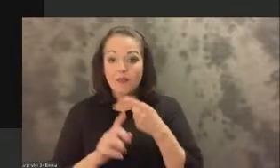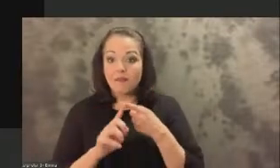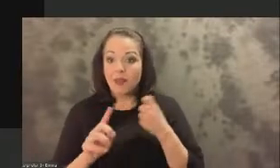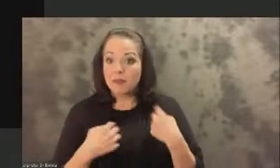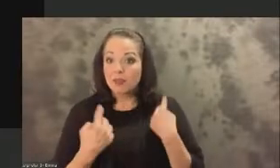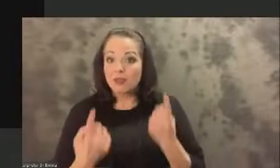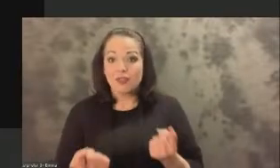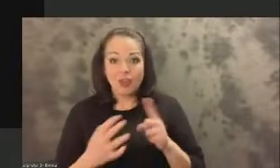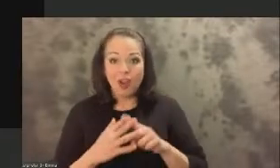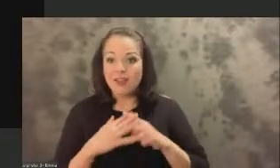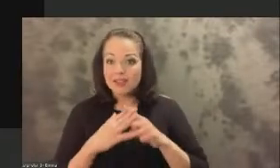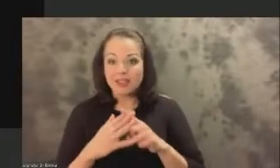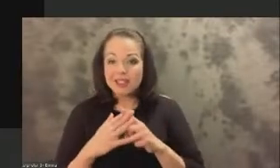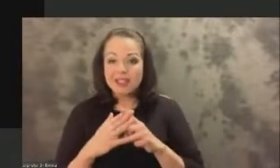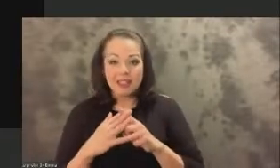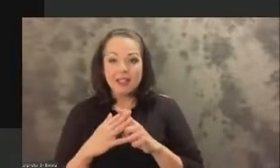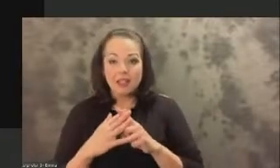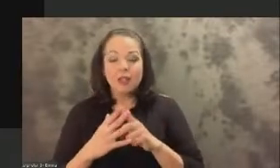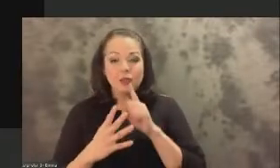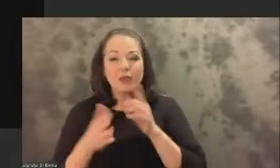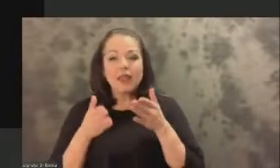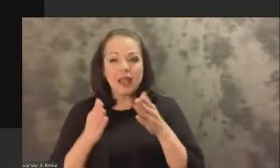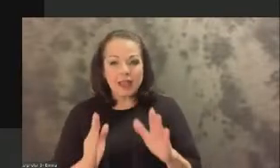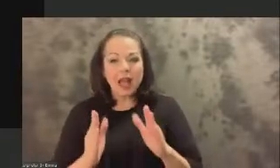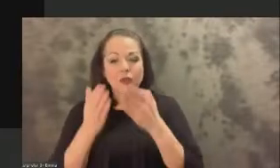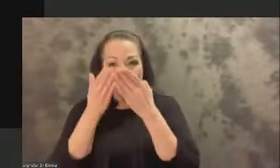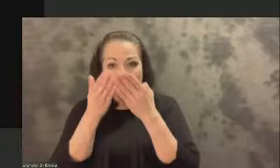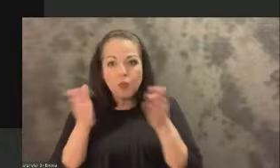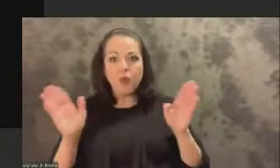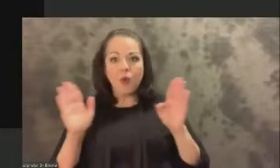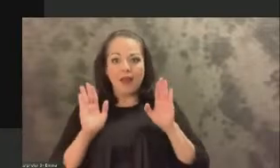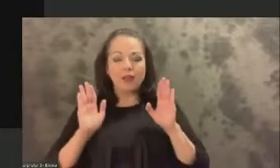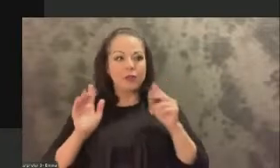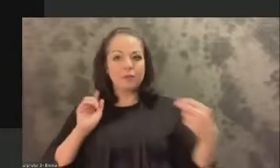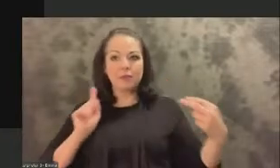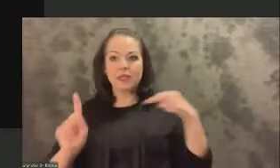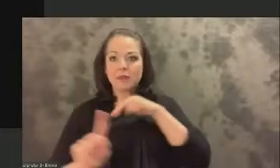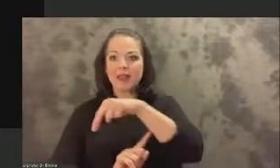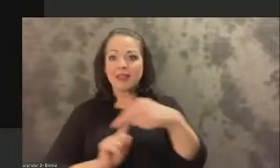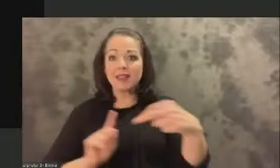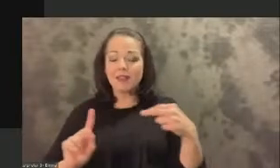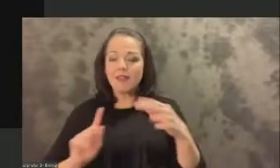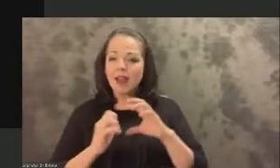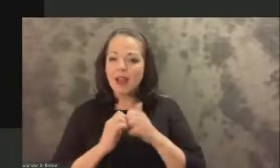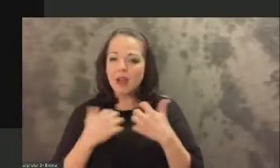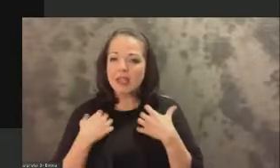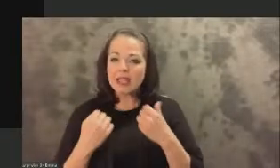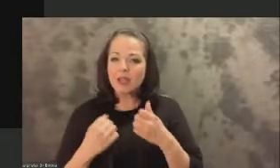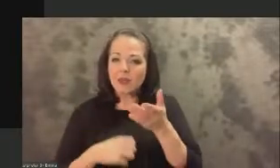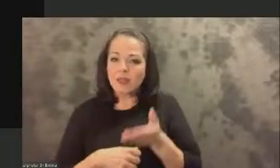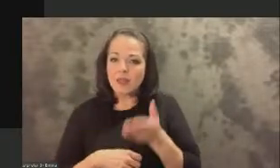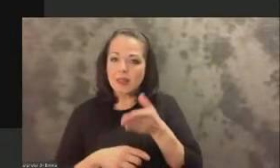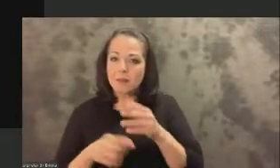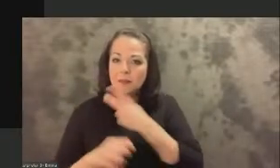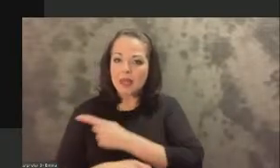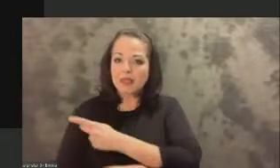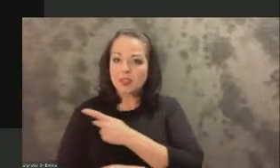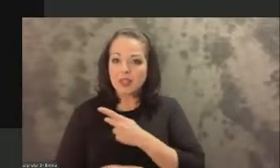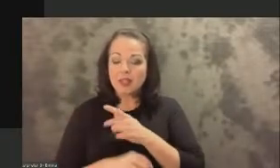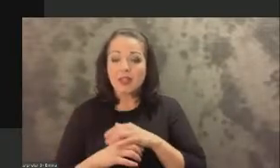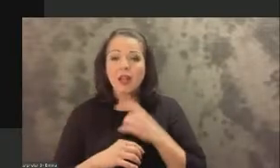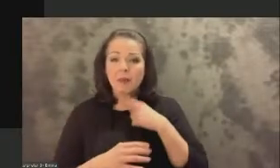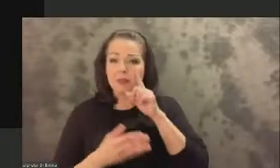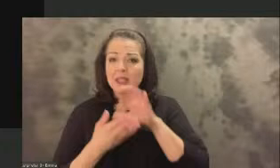start to enable to get a wider perspective of how we can heal the patient. I think our country